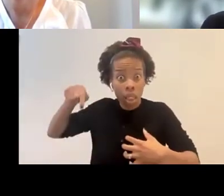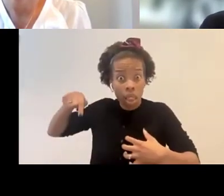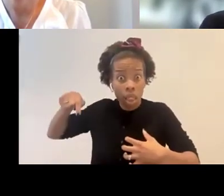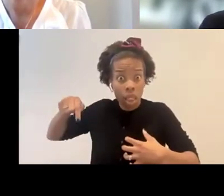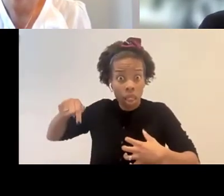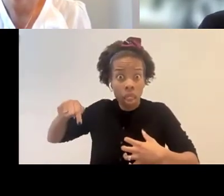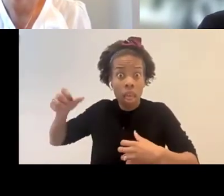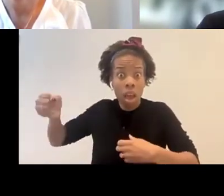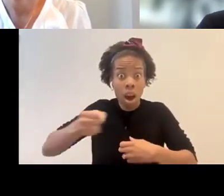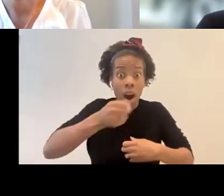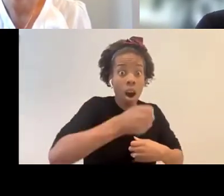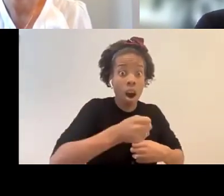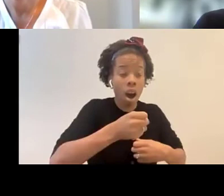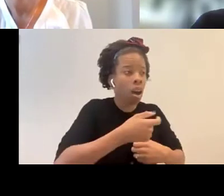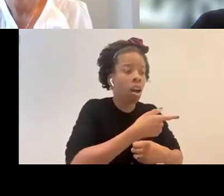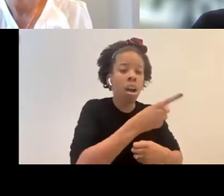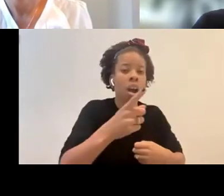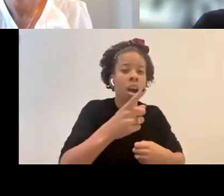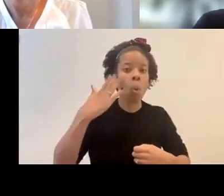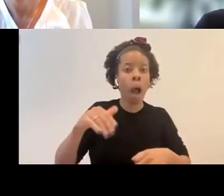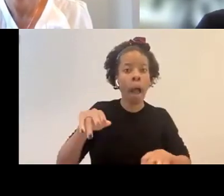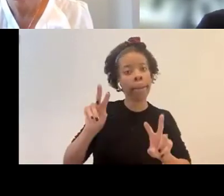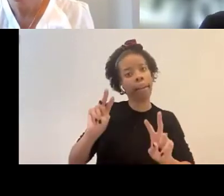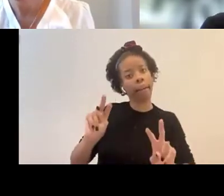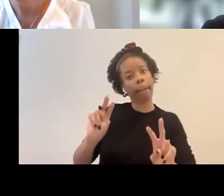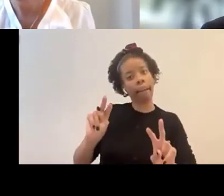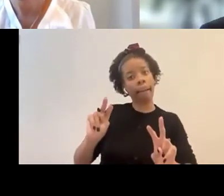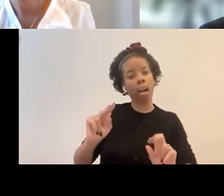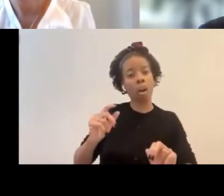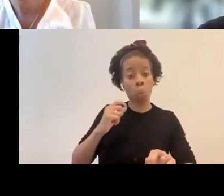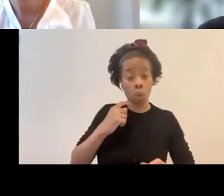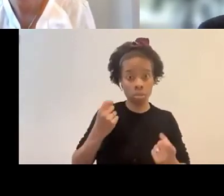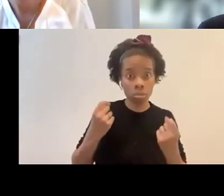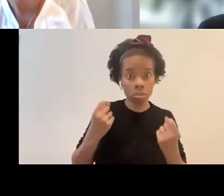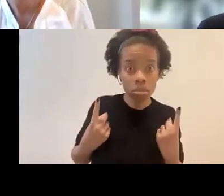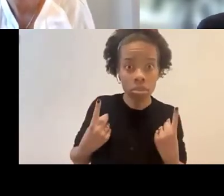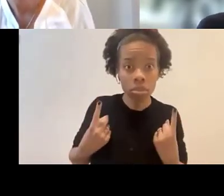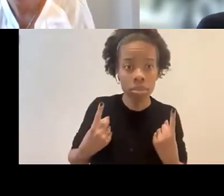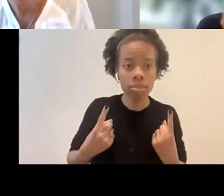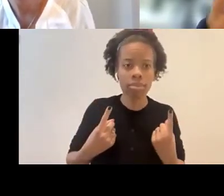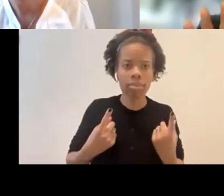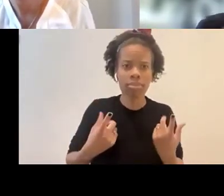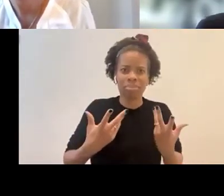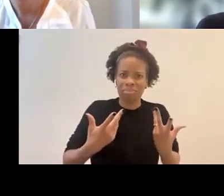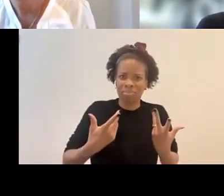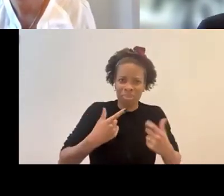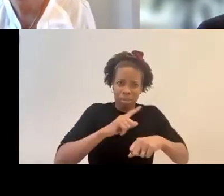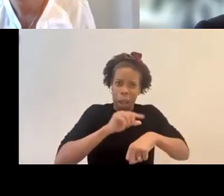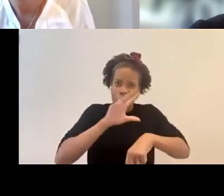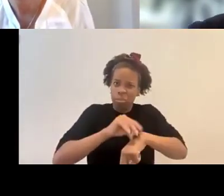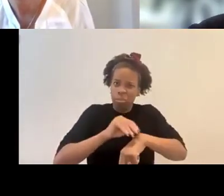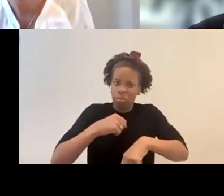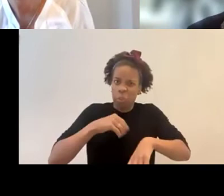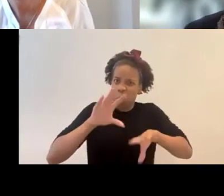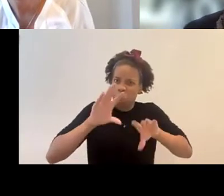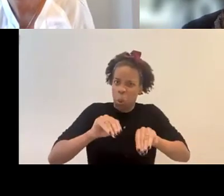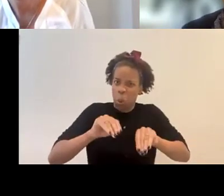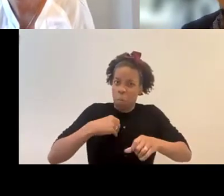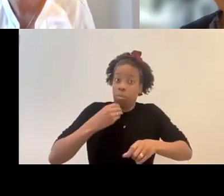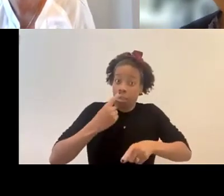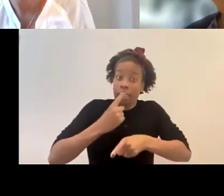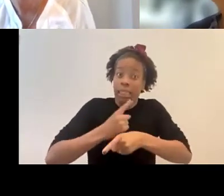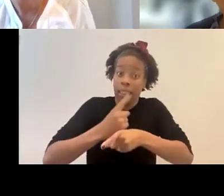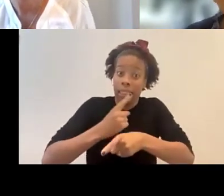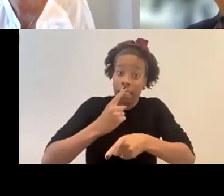think. Thank you. So yeah, I was about to say, I think I'm gonna run out of time, so I will stop here and see if